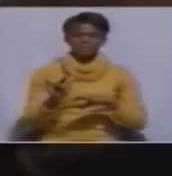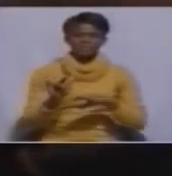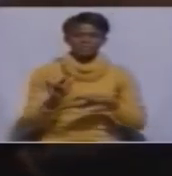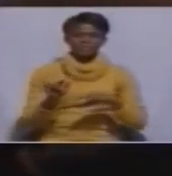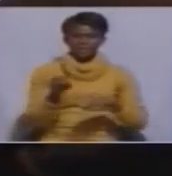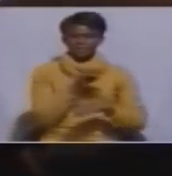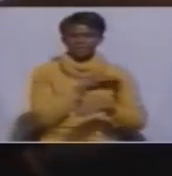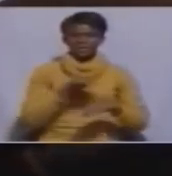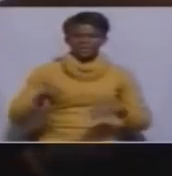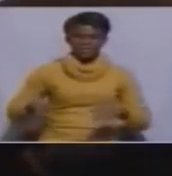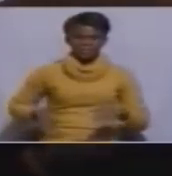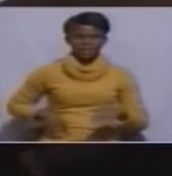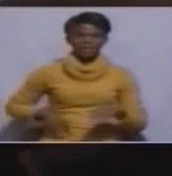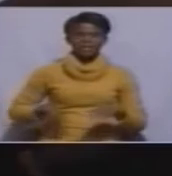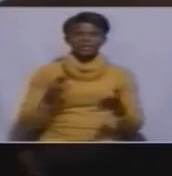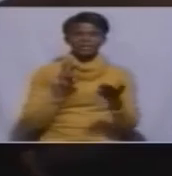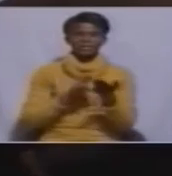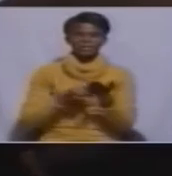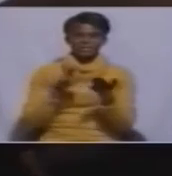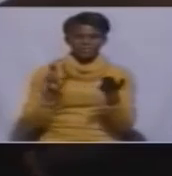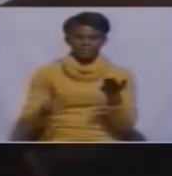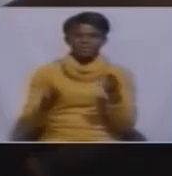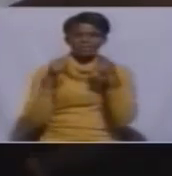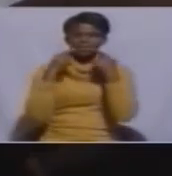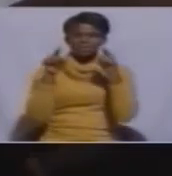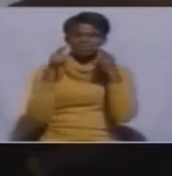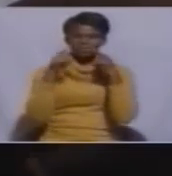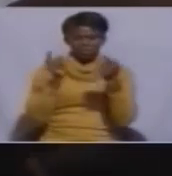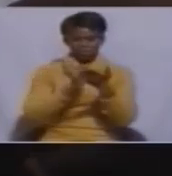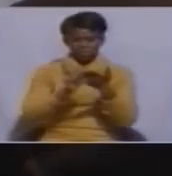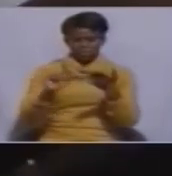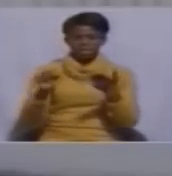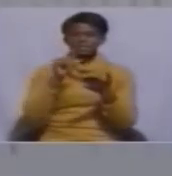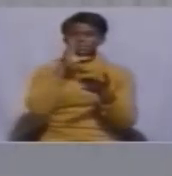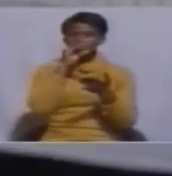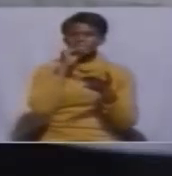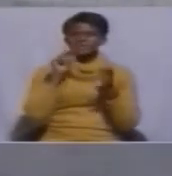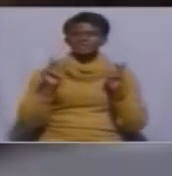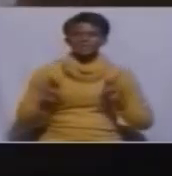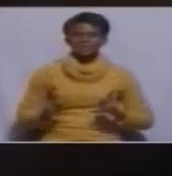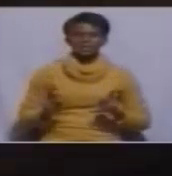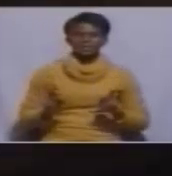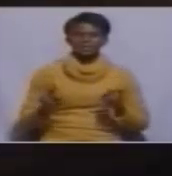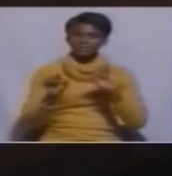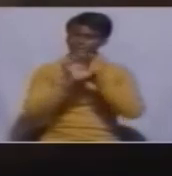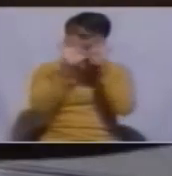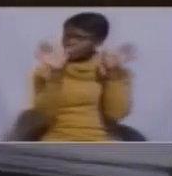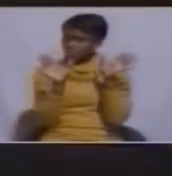the member resigns by notice in writing to the speaker. So that one is clear.